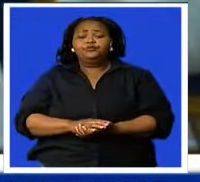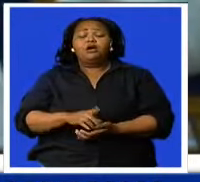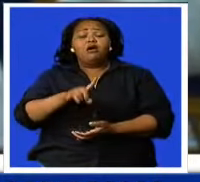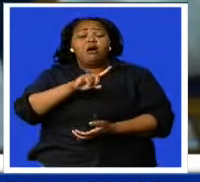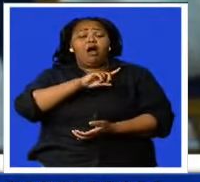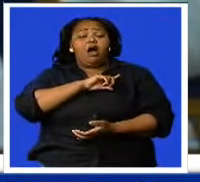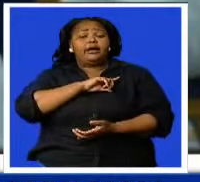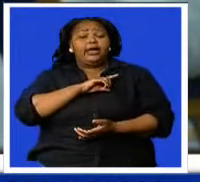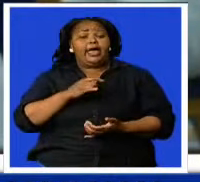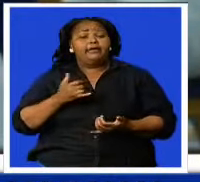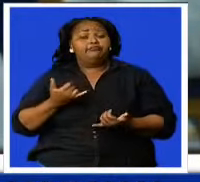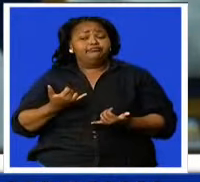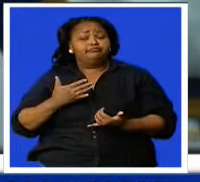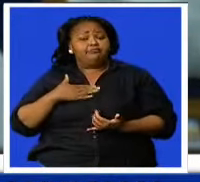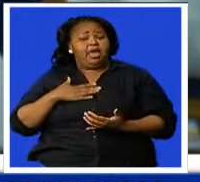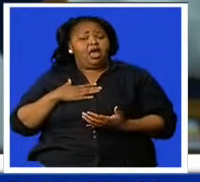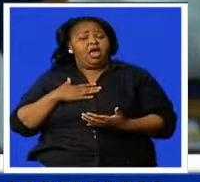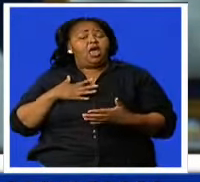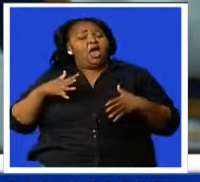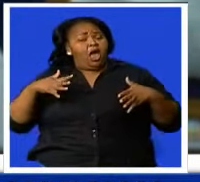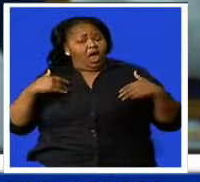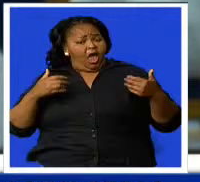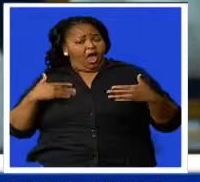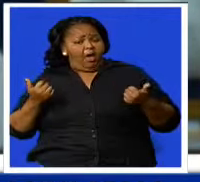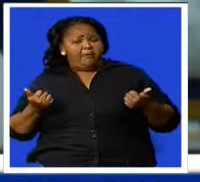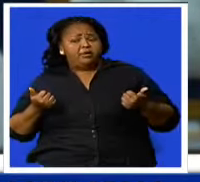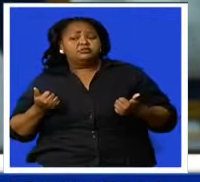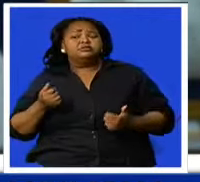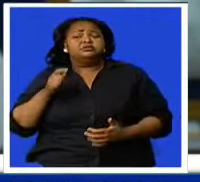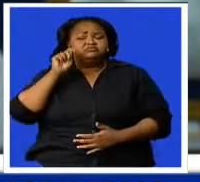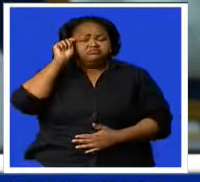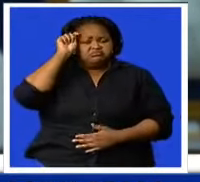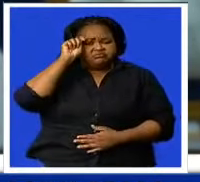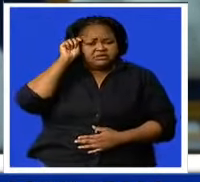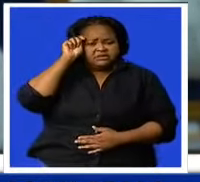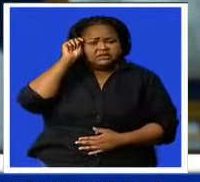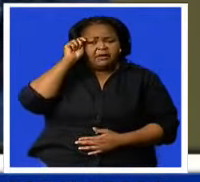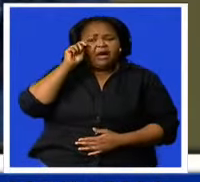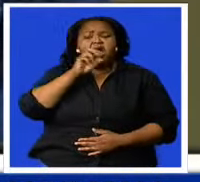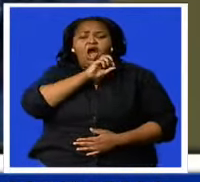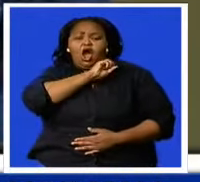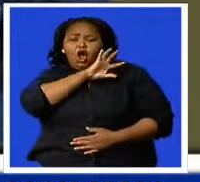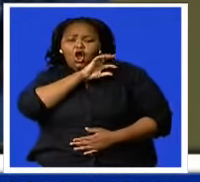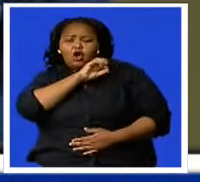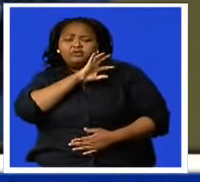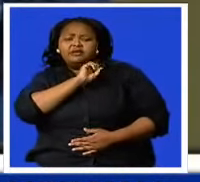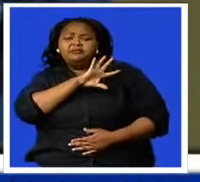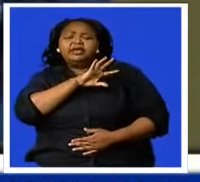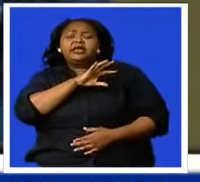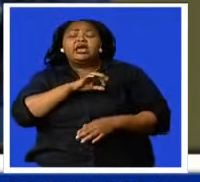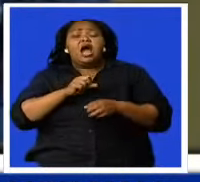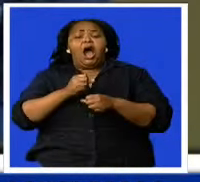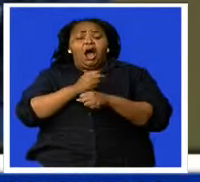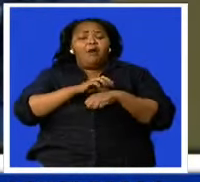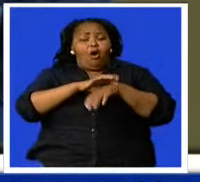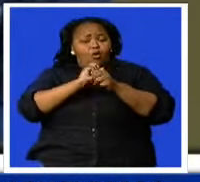been wallowing in our misery and complaining about the effects of